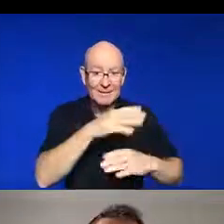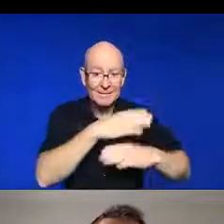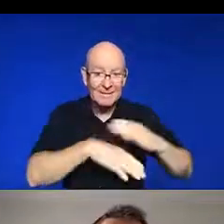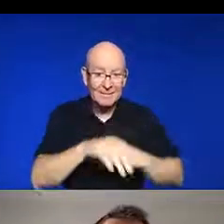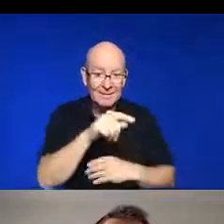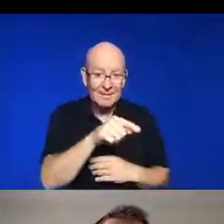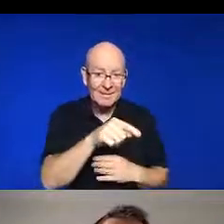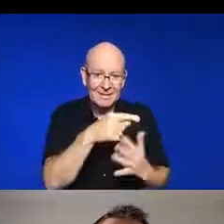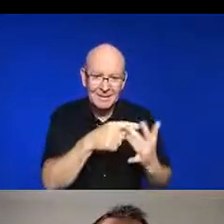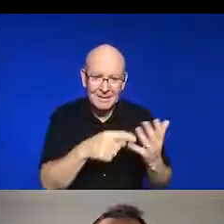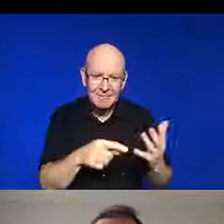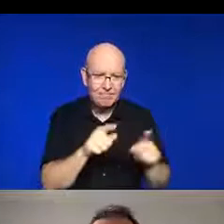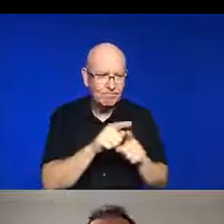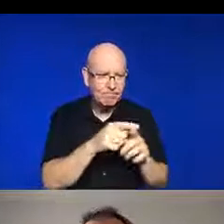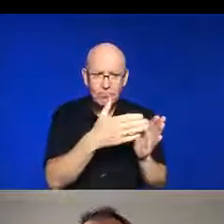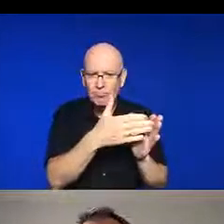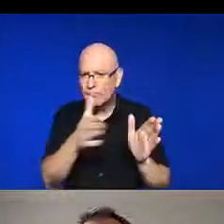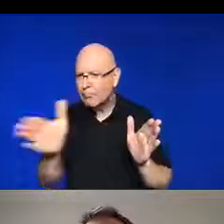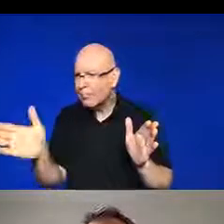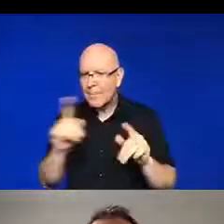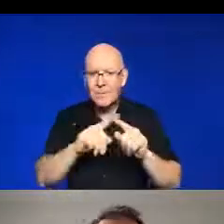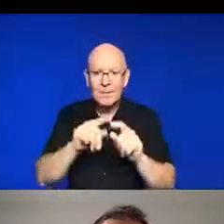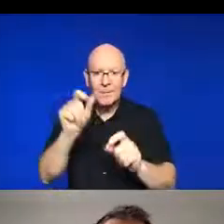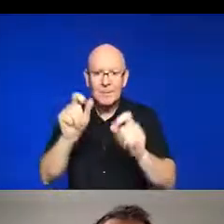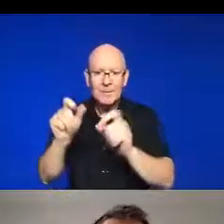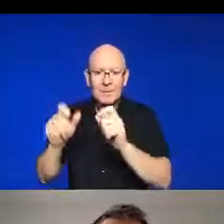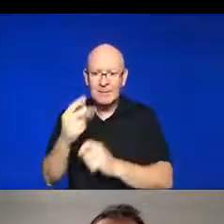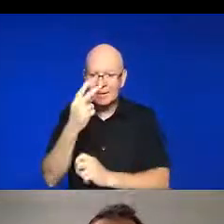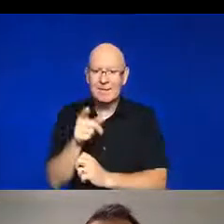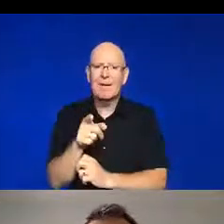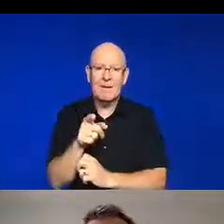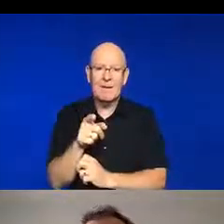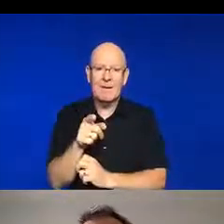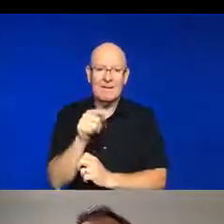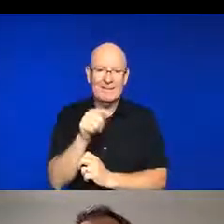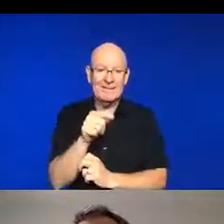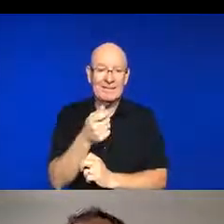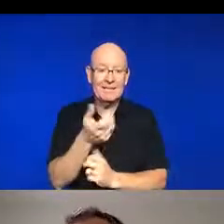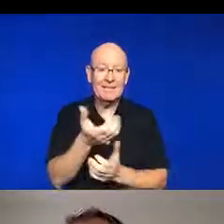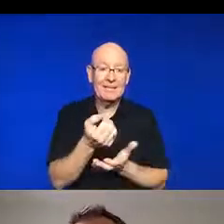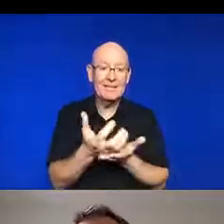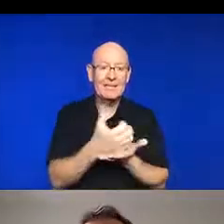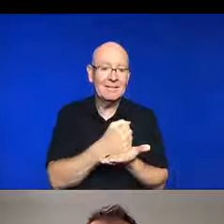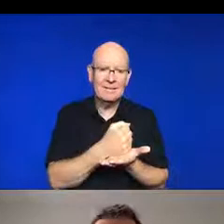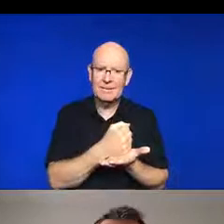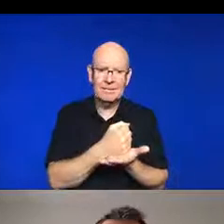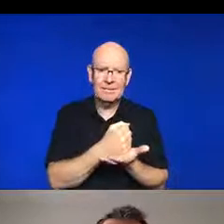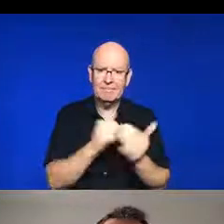place in different countries includes disability pension, disability allowance,